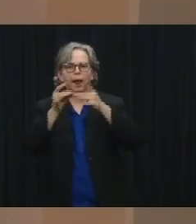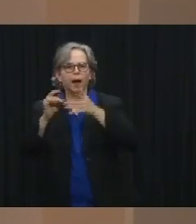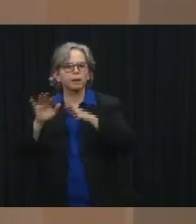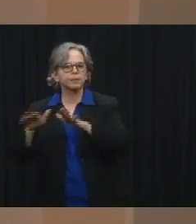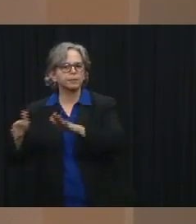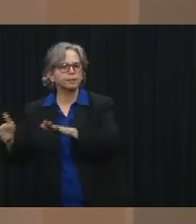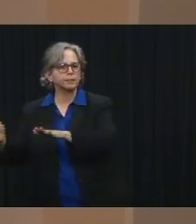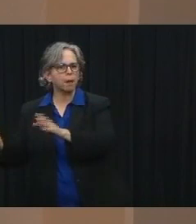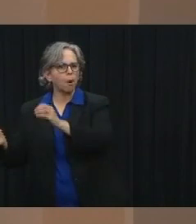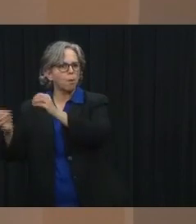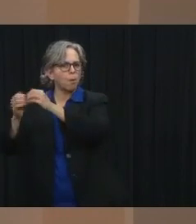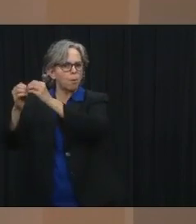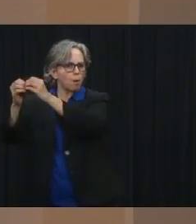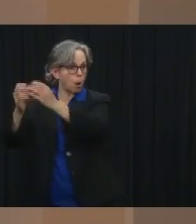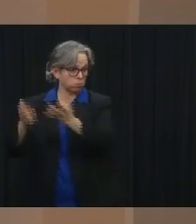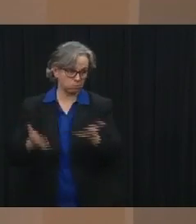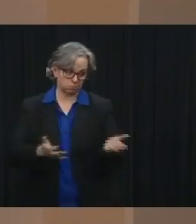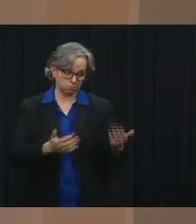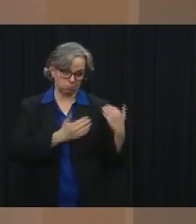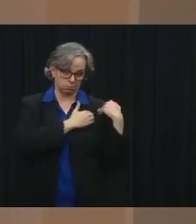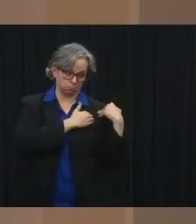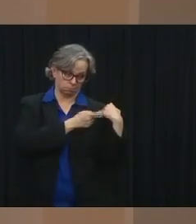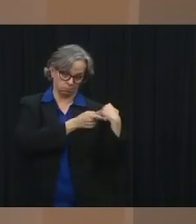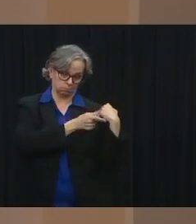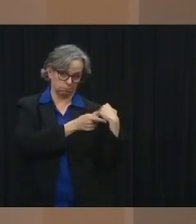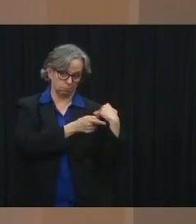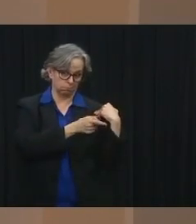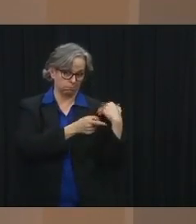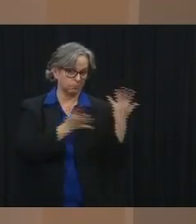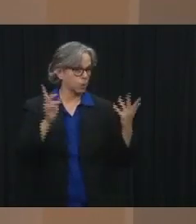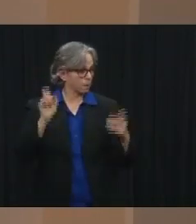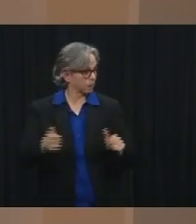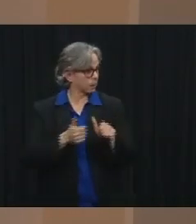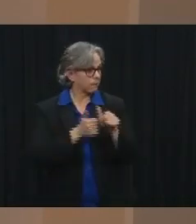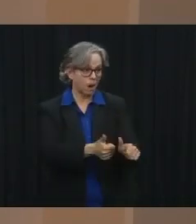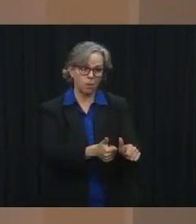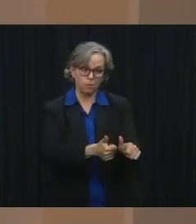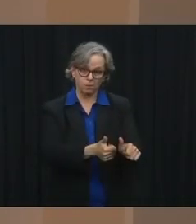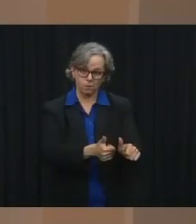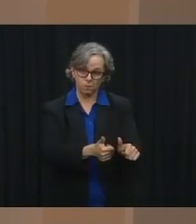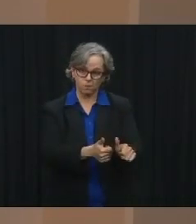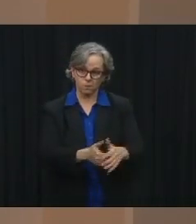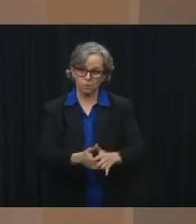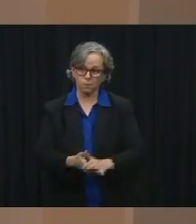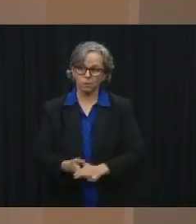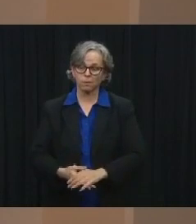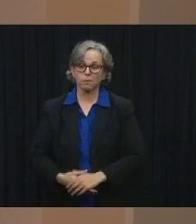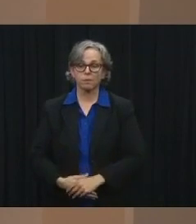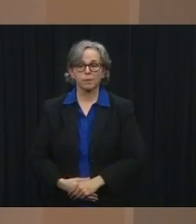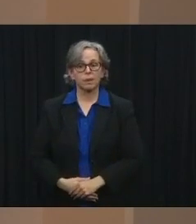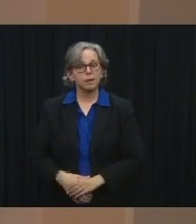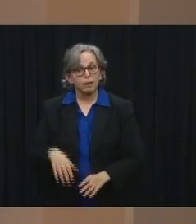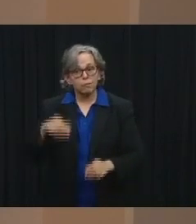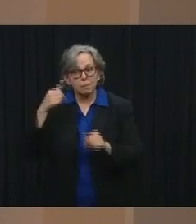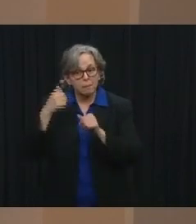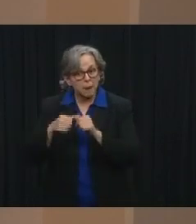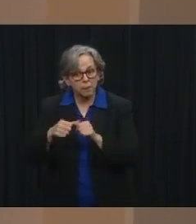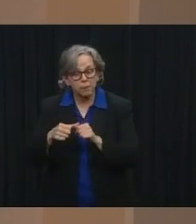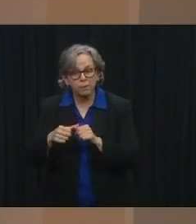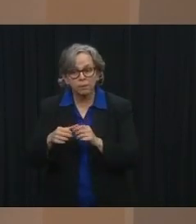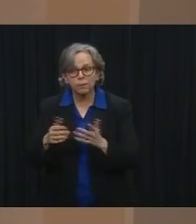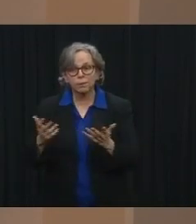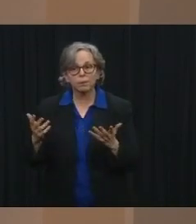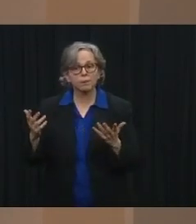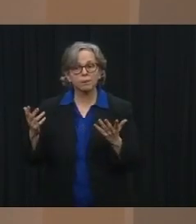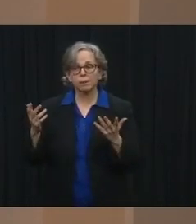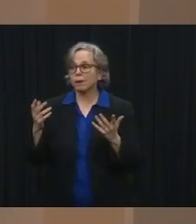order. And I just ask, remember what the goal is for all of this. The goal is all of us to collectively work to slow